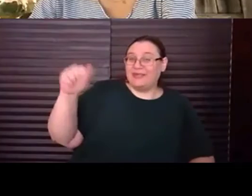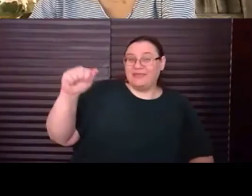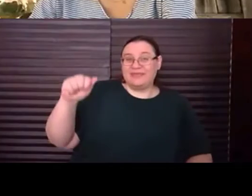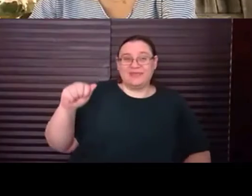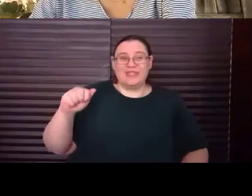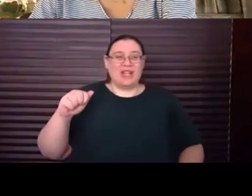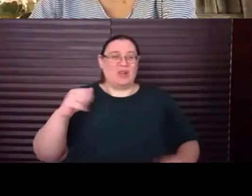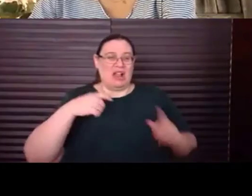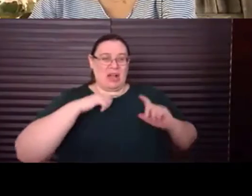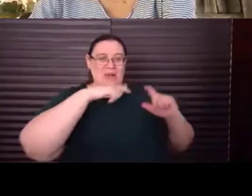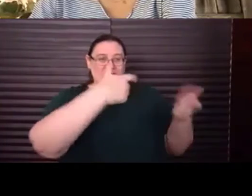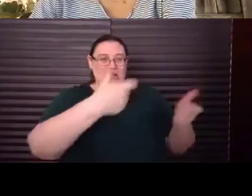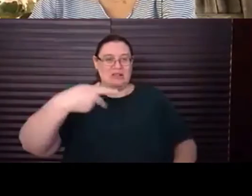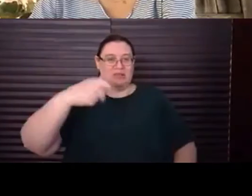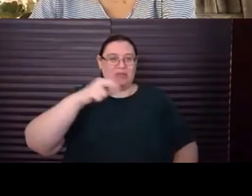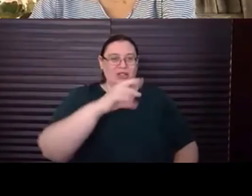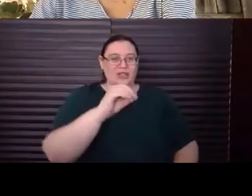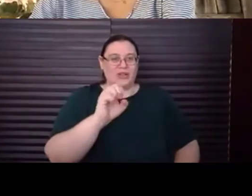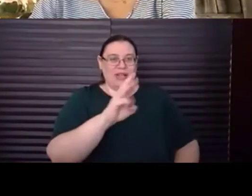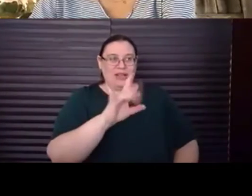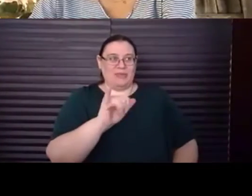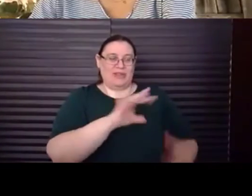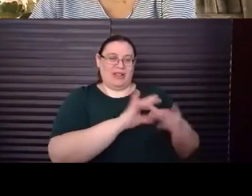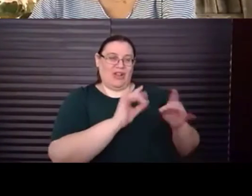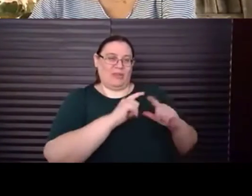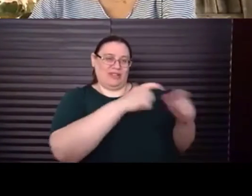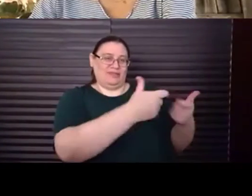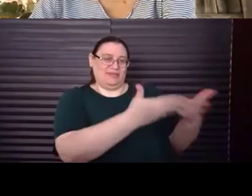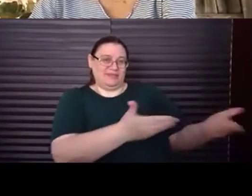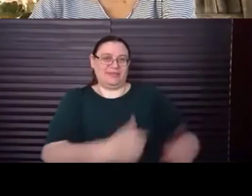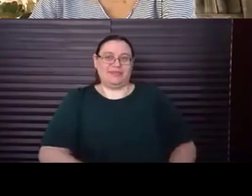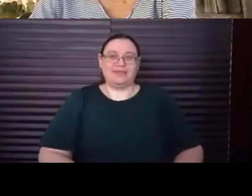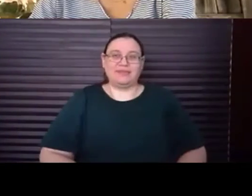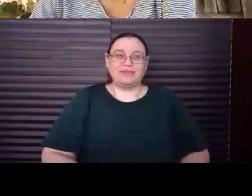But I'll let Pancho and Natalie take it from here now.